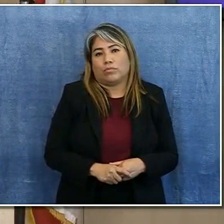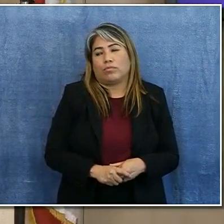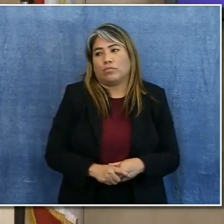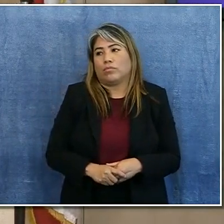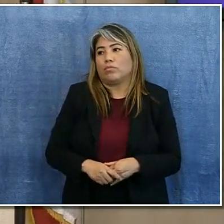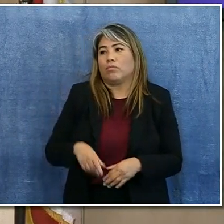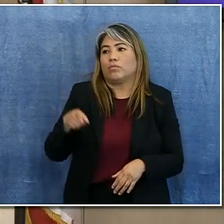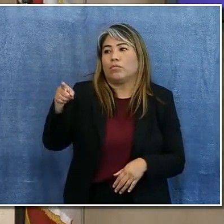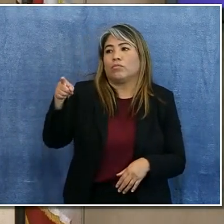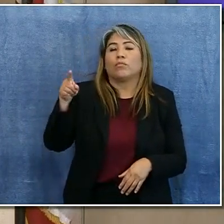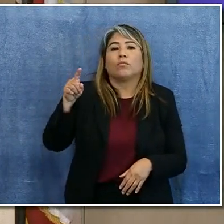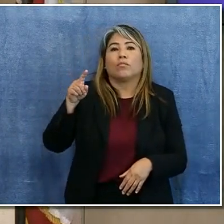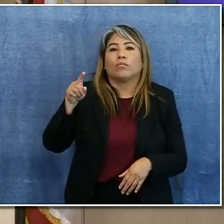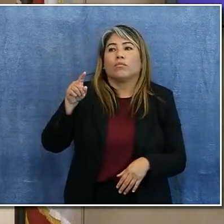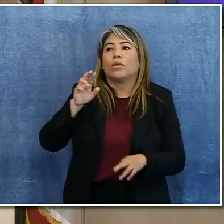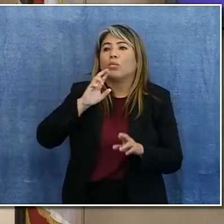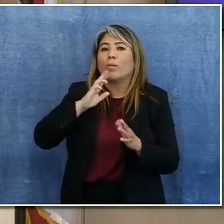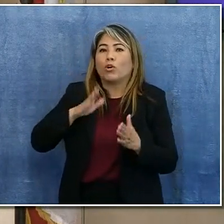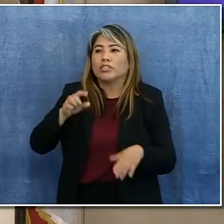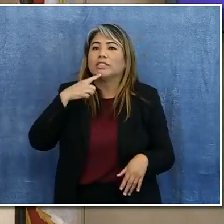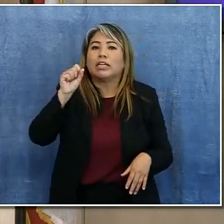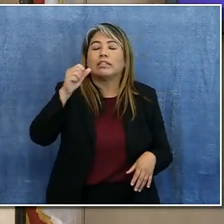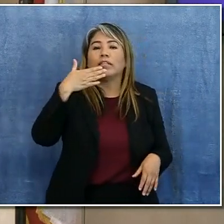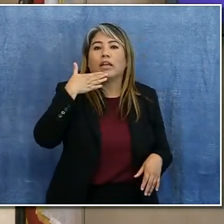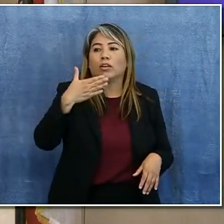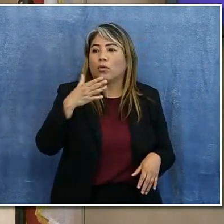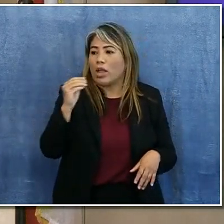Thank you. And yeah, I guess